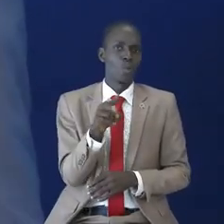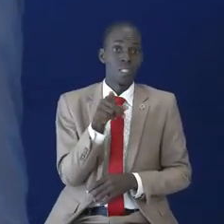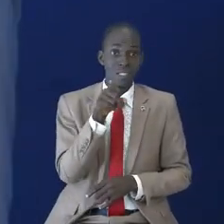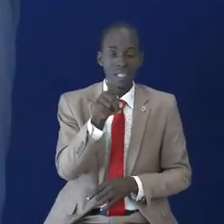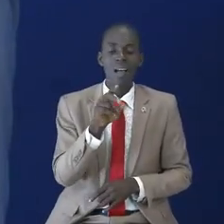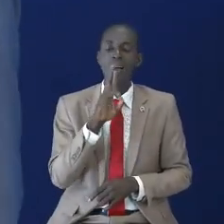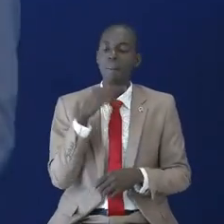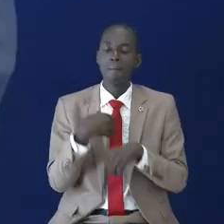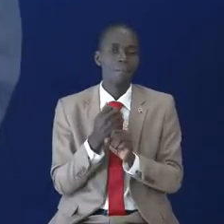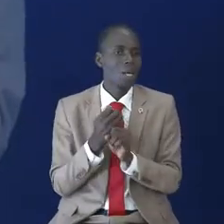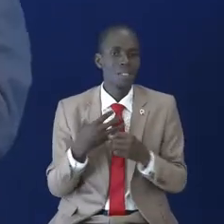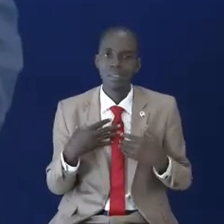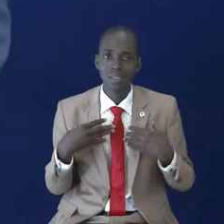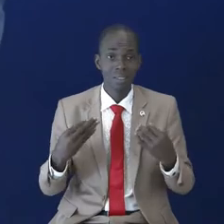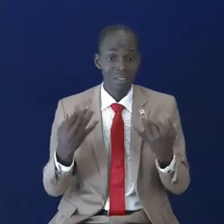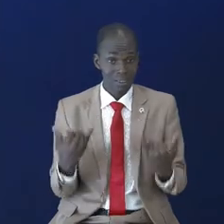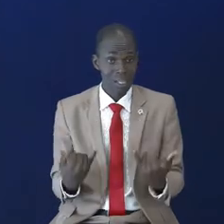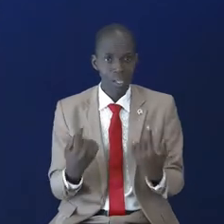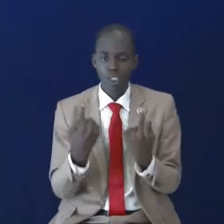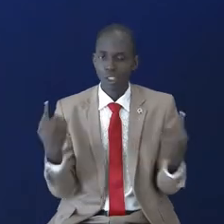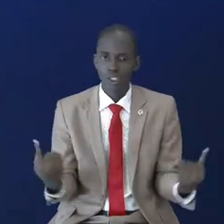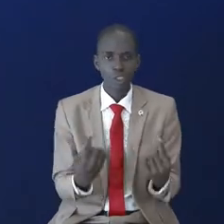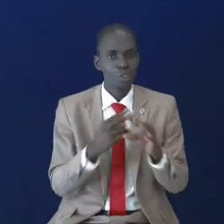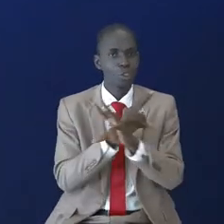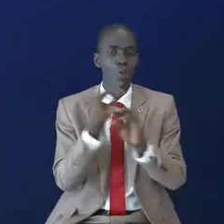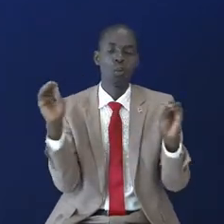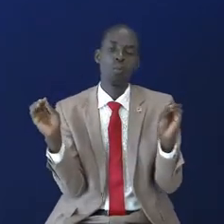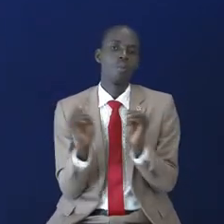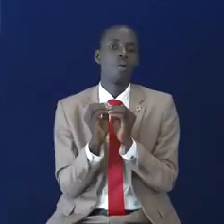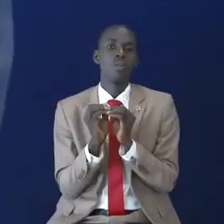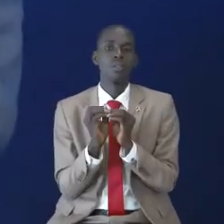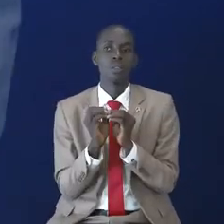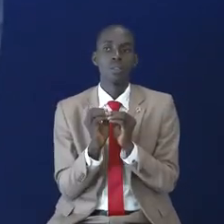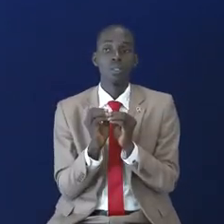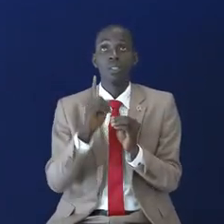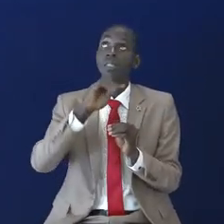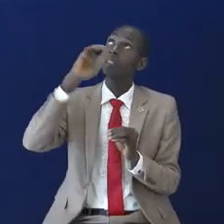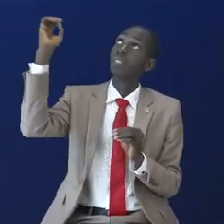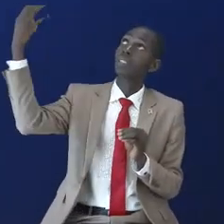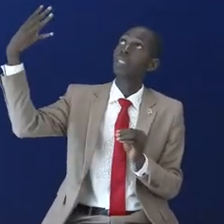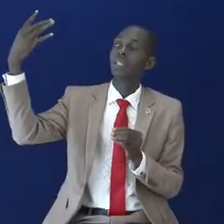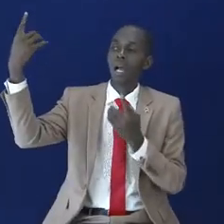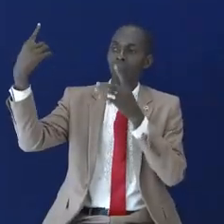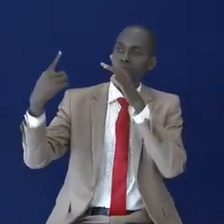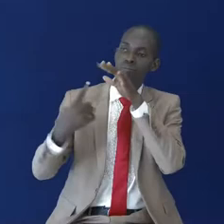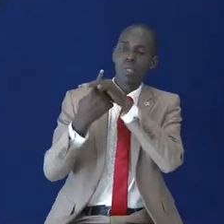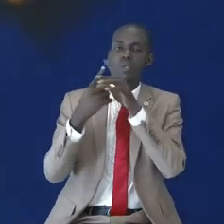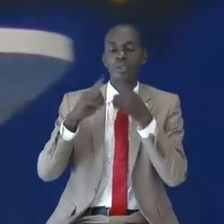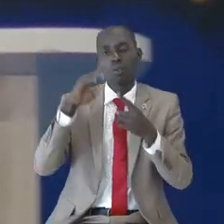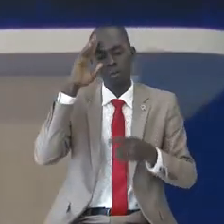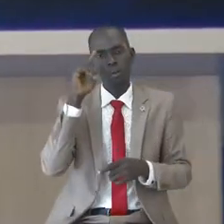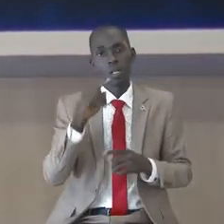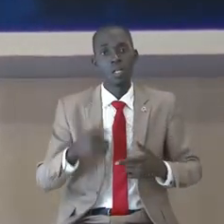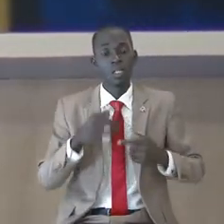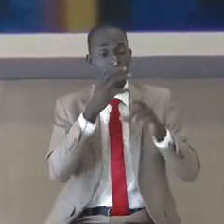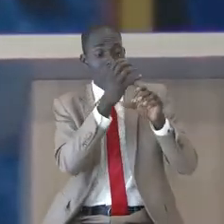art made whole. Sin no more. The grace had come to his life. He got healing,